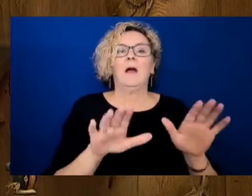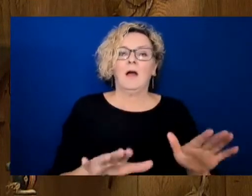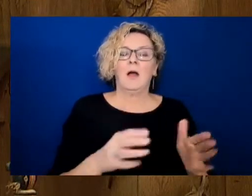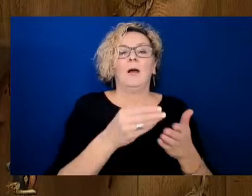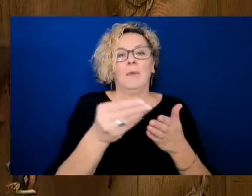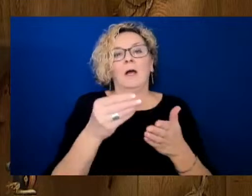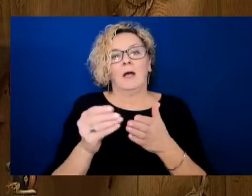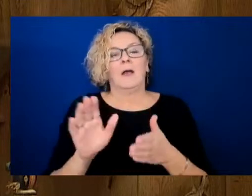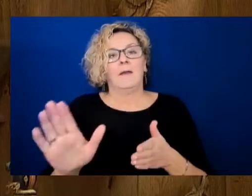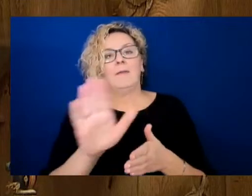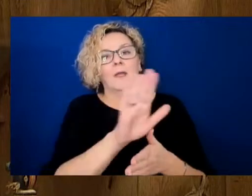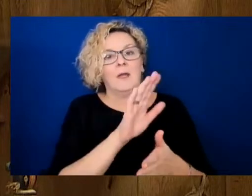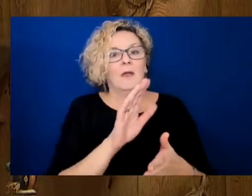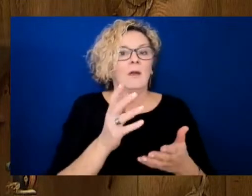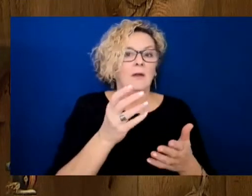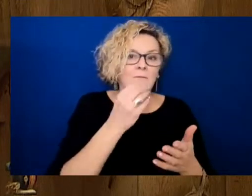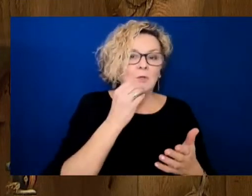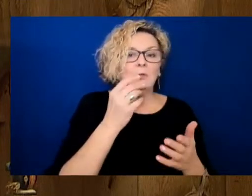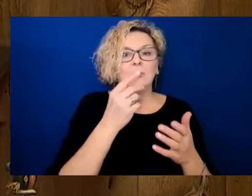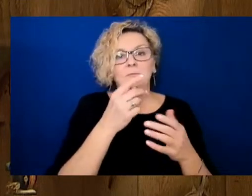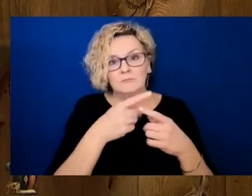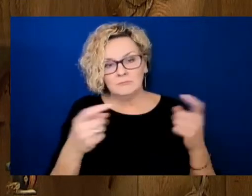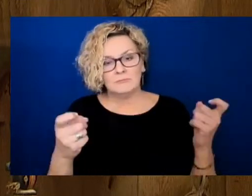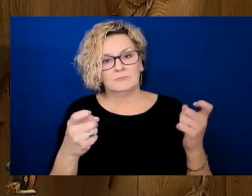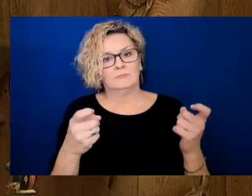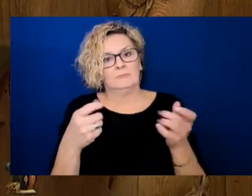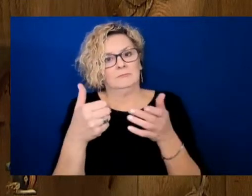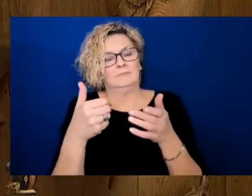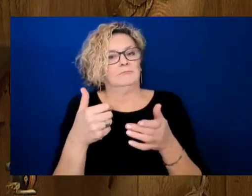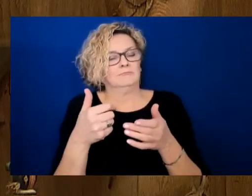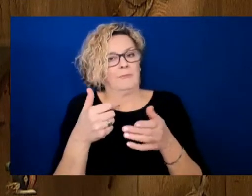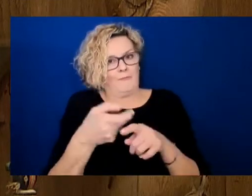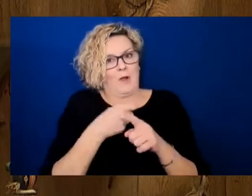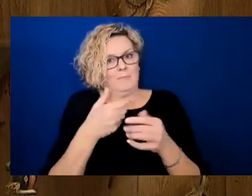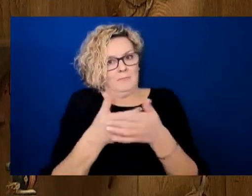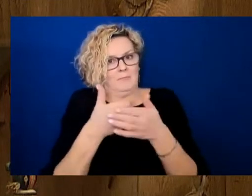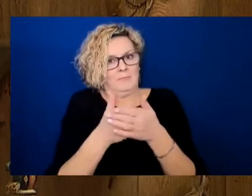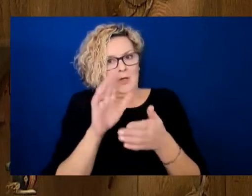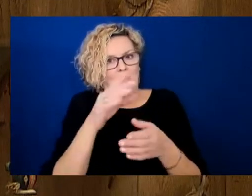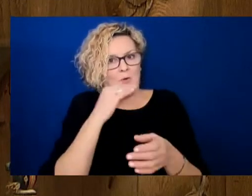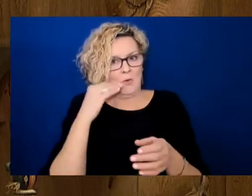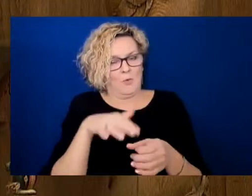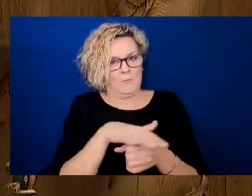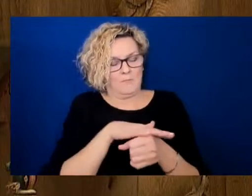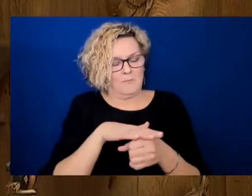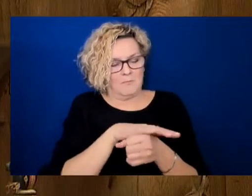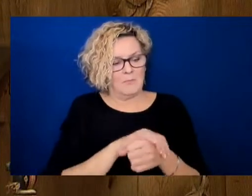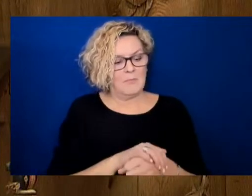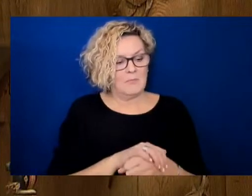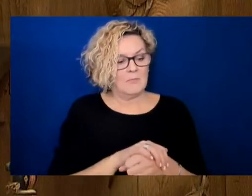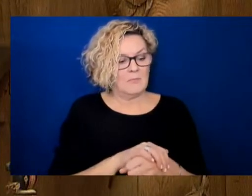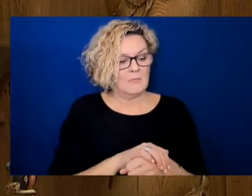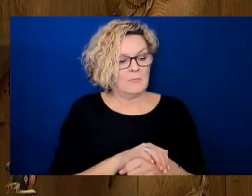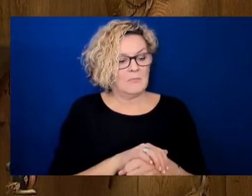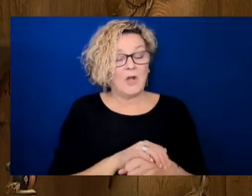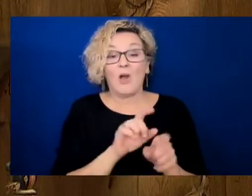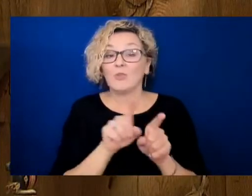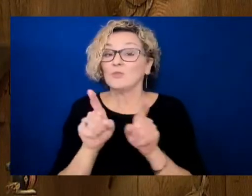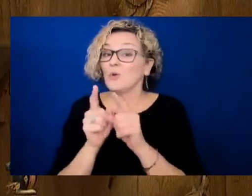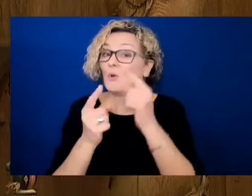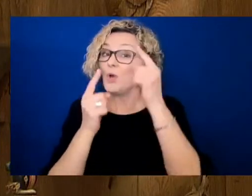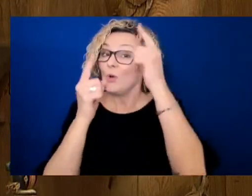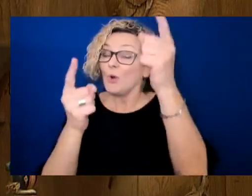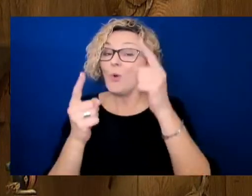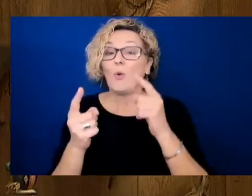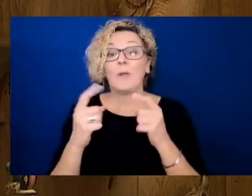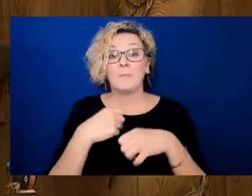money locally. When we connect every rural, remote, and First Nations community to high-speed internet, as your government has